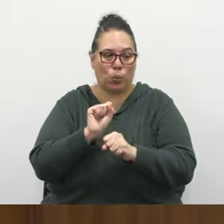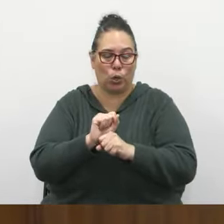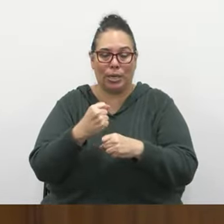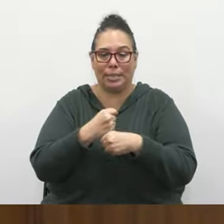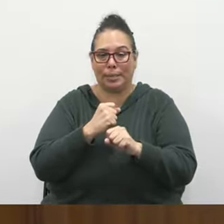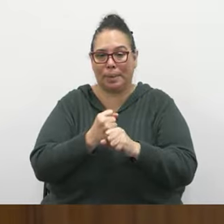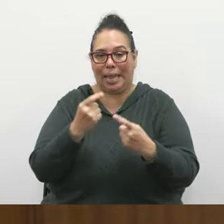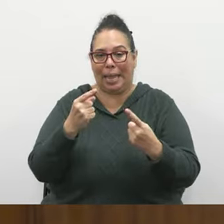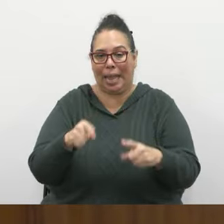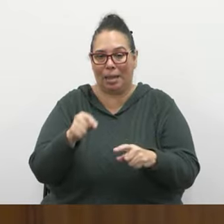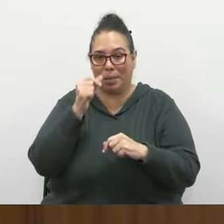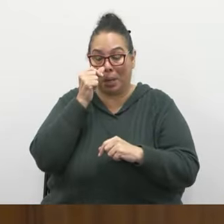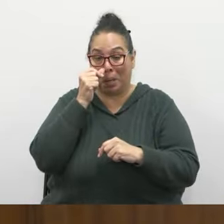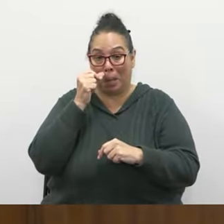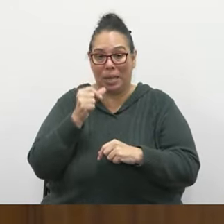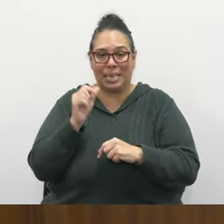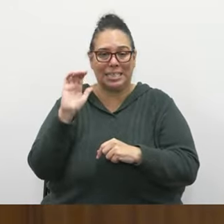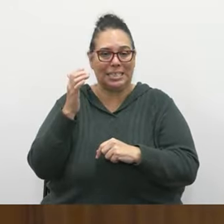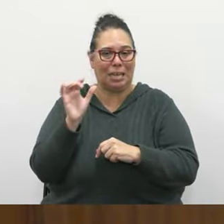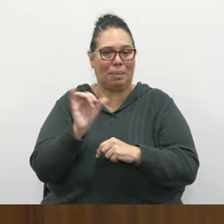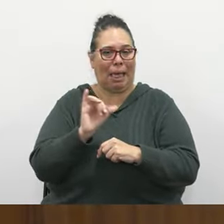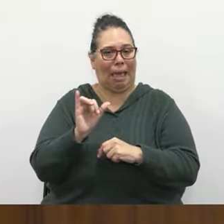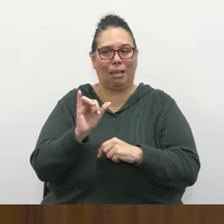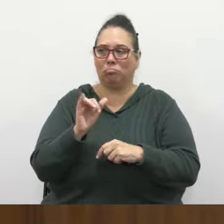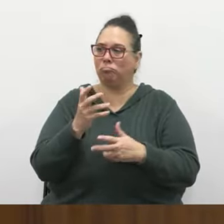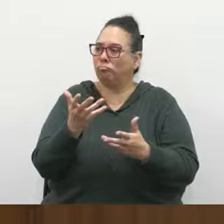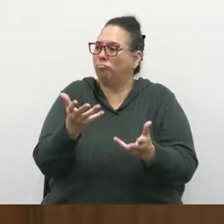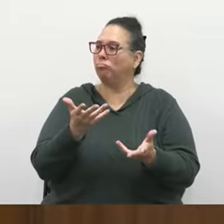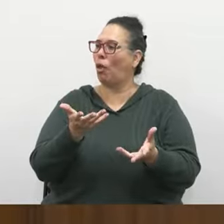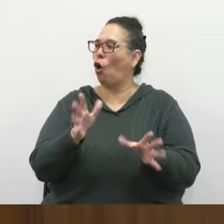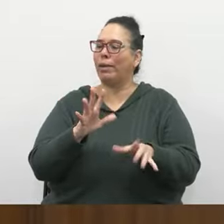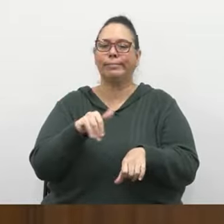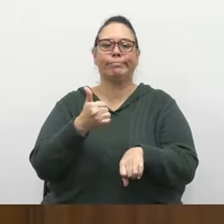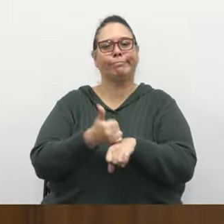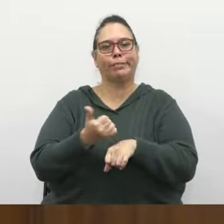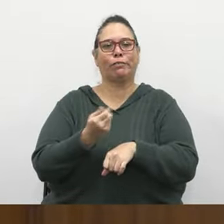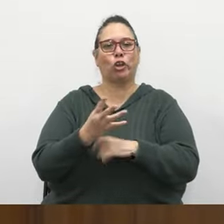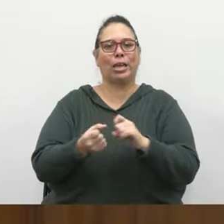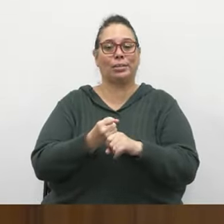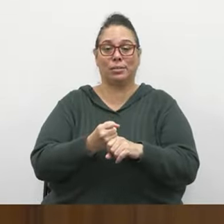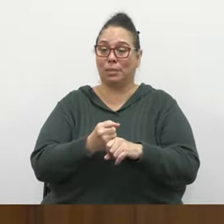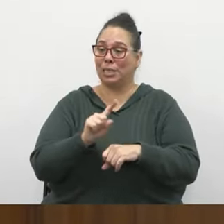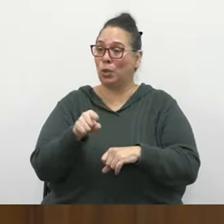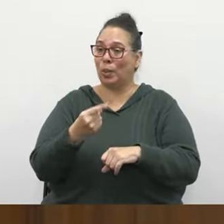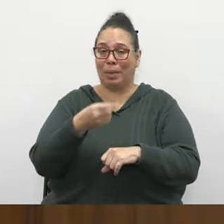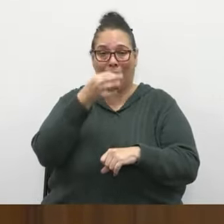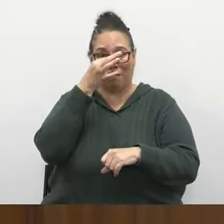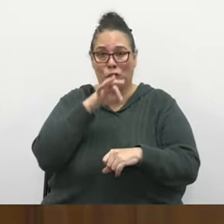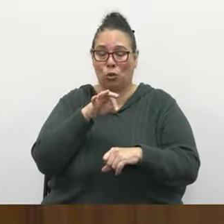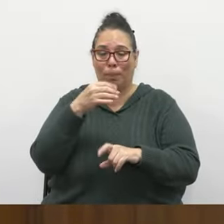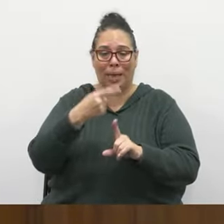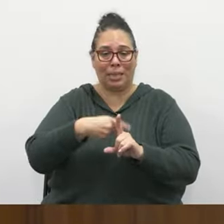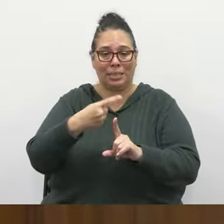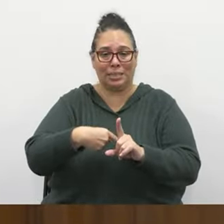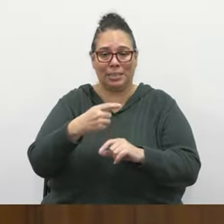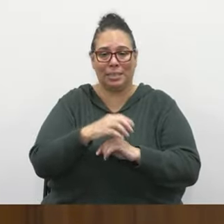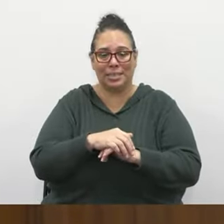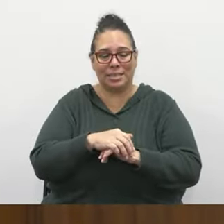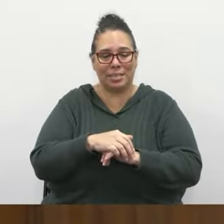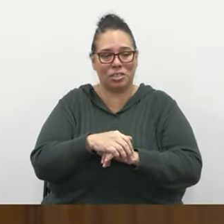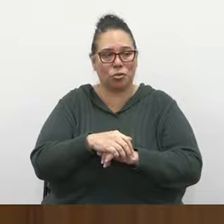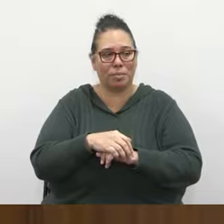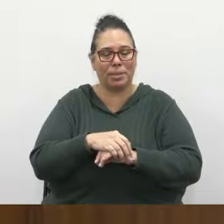happen. It seemed like they had been there for a couple years, and really it's only been a few months, right? So we